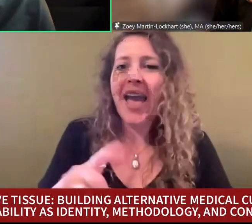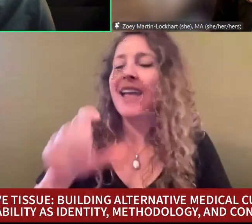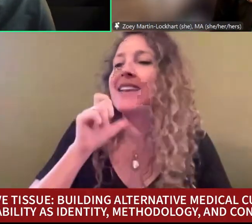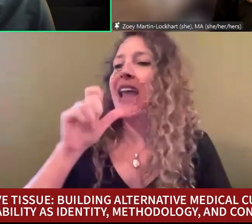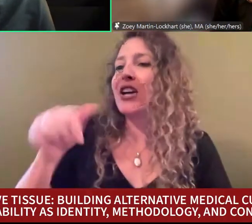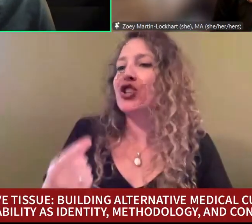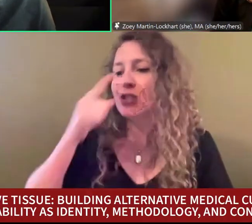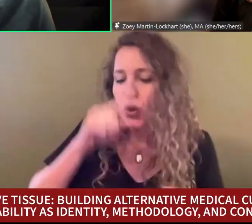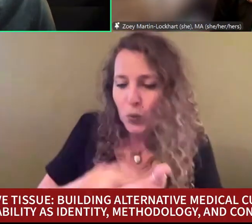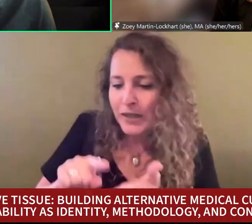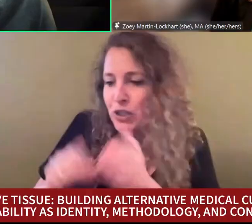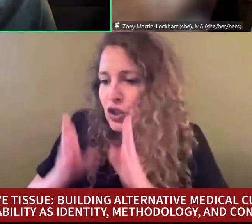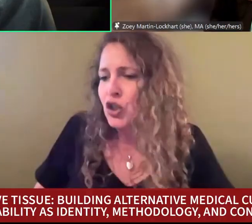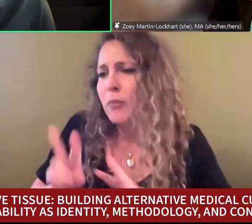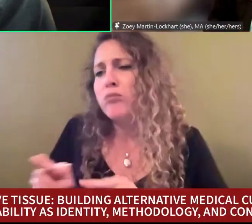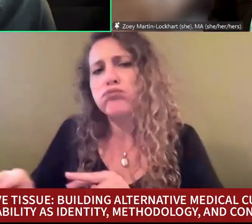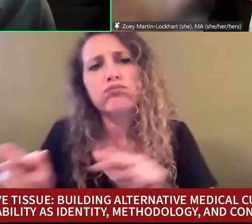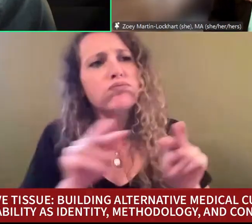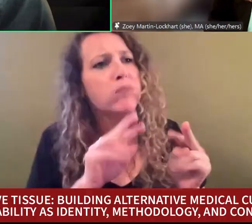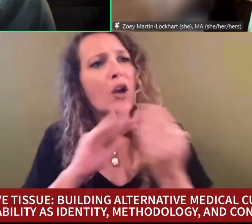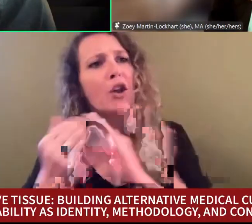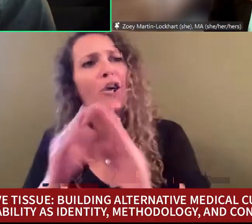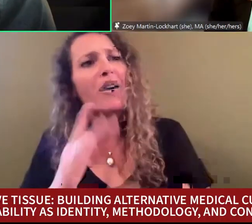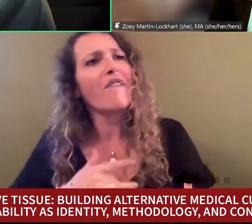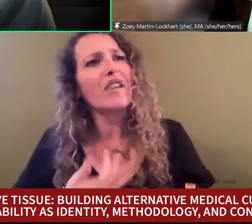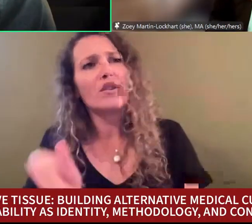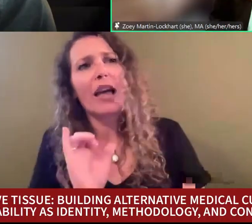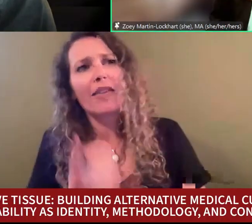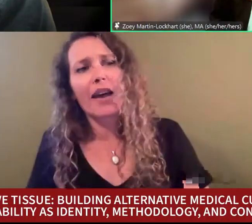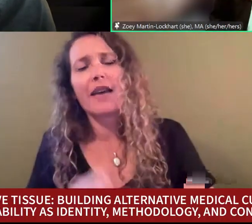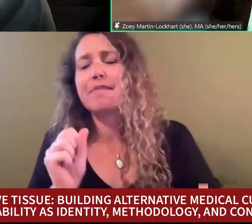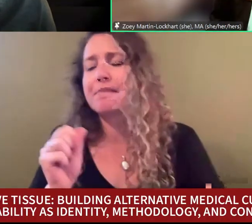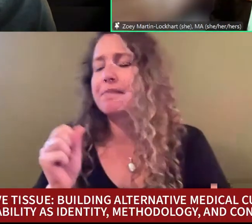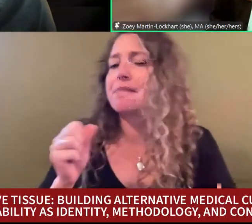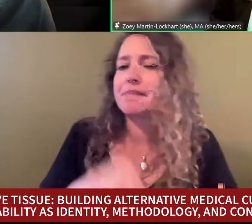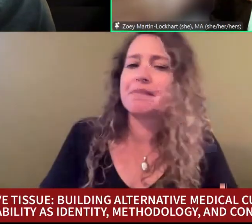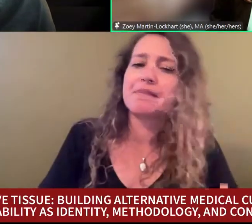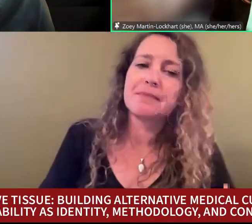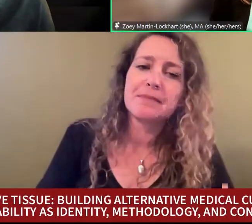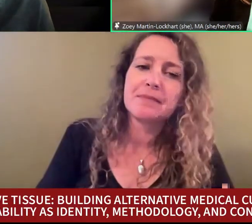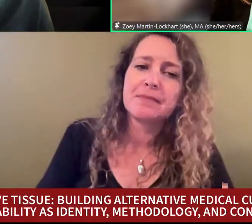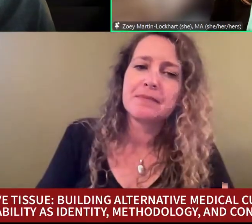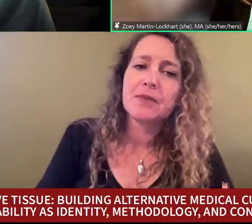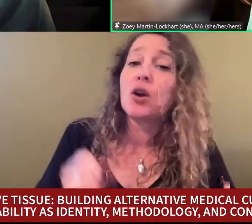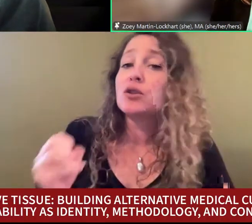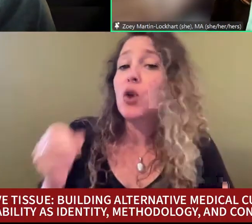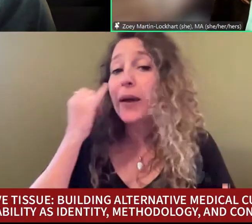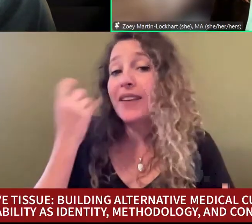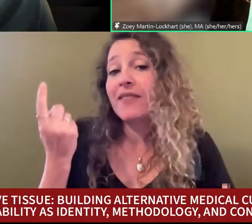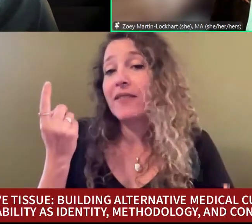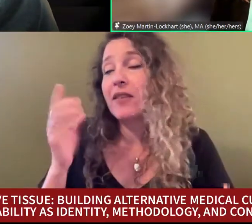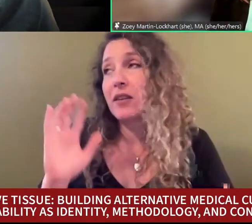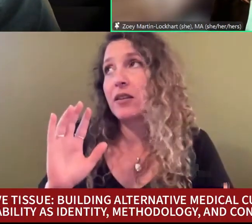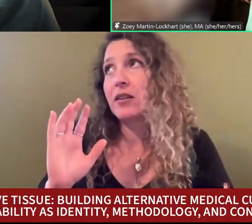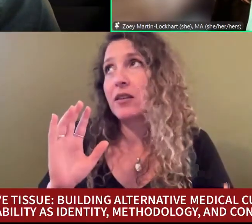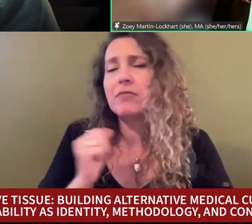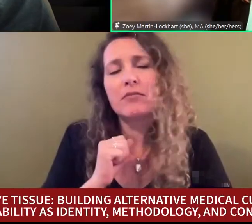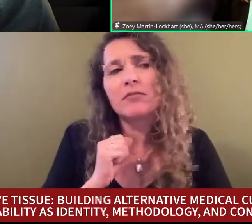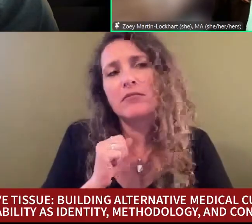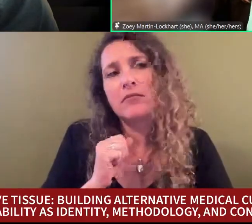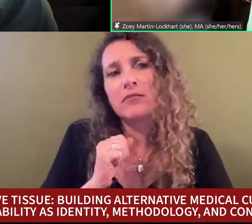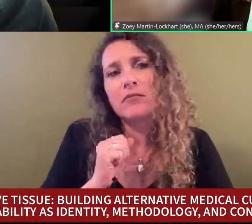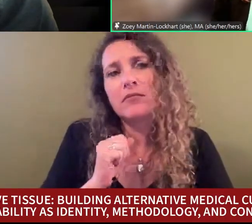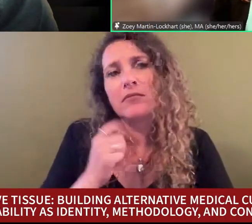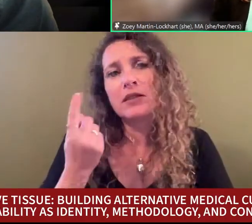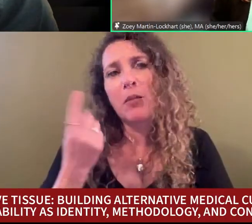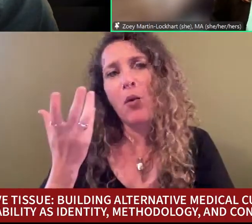but watching the community, it very much feels that way. Yeah. So someone, I will just say, put in, how